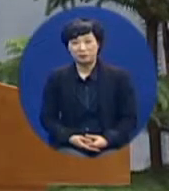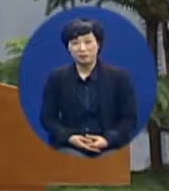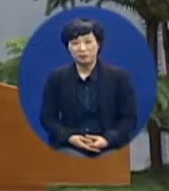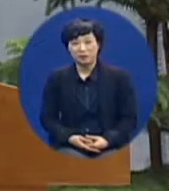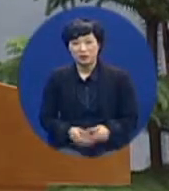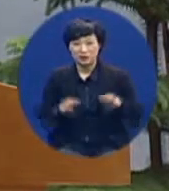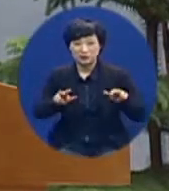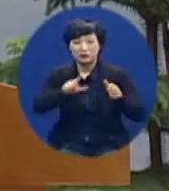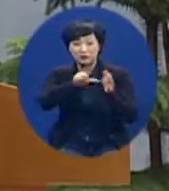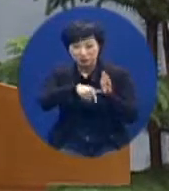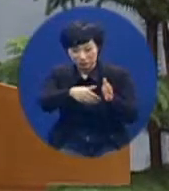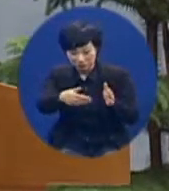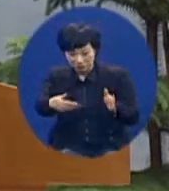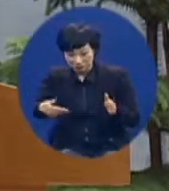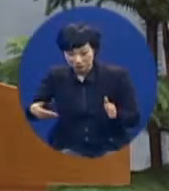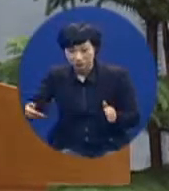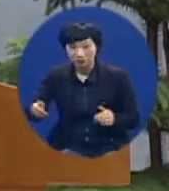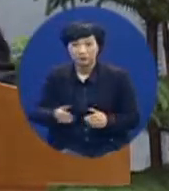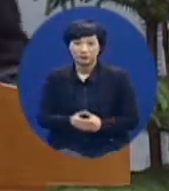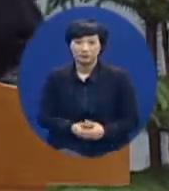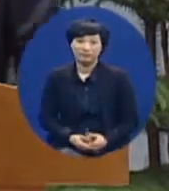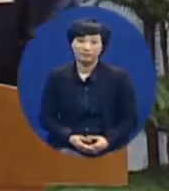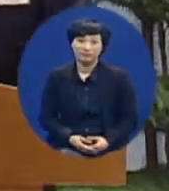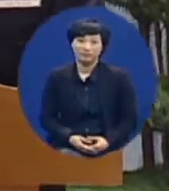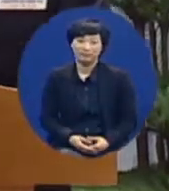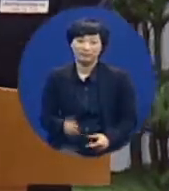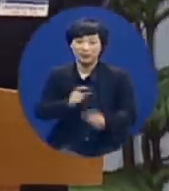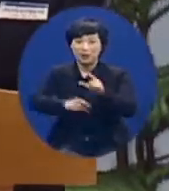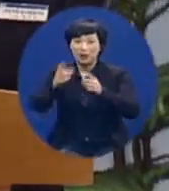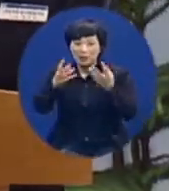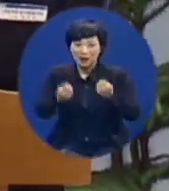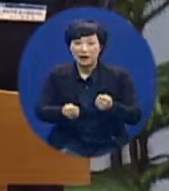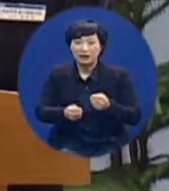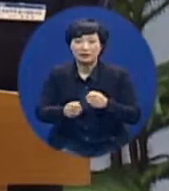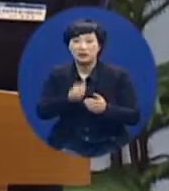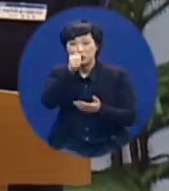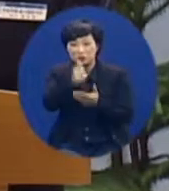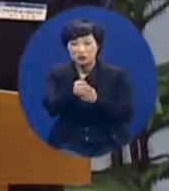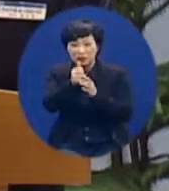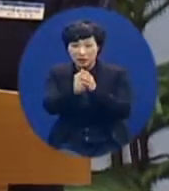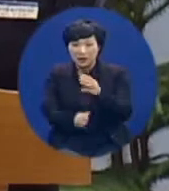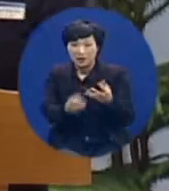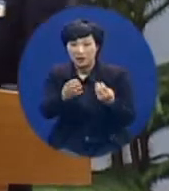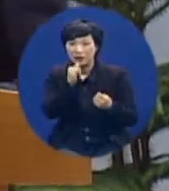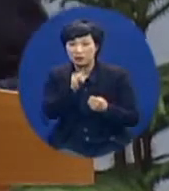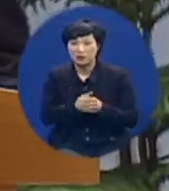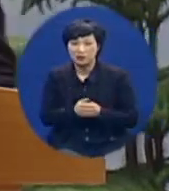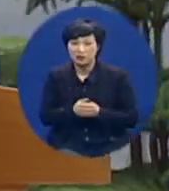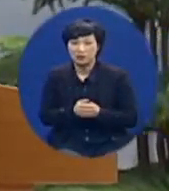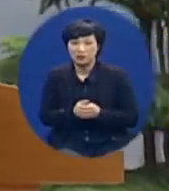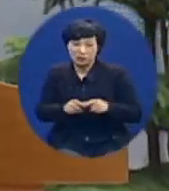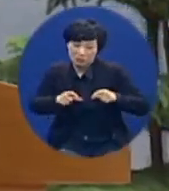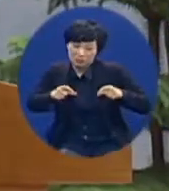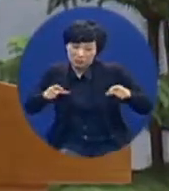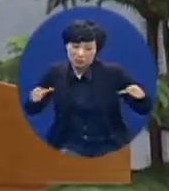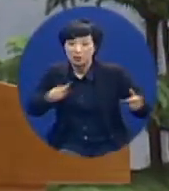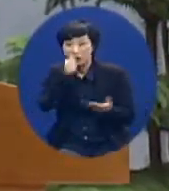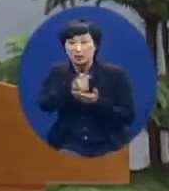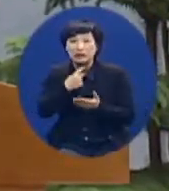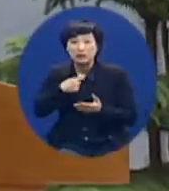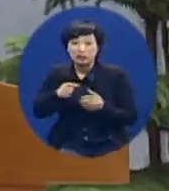As time goes by, new generations are getting more decadent and committing more